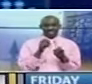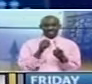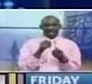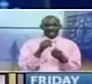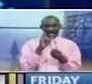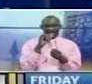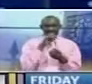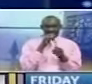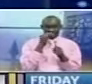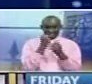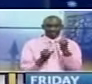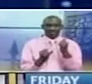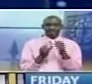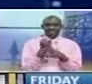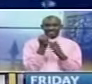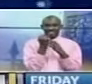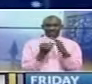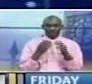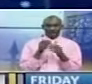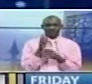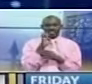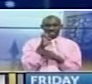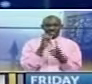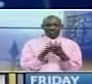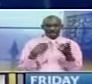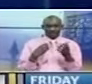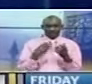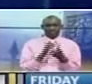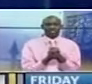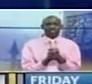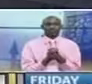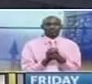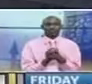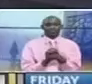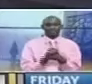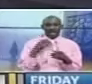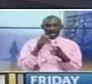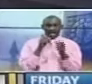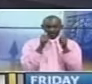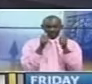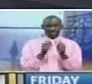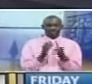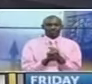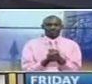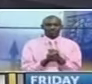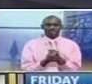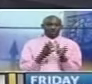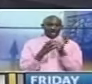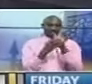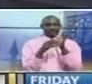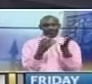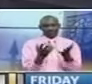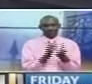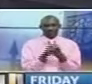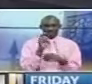I disappears and we have a pure vowel E. Okay. Advertisement. Advertisement. Correct. All right, I like that. Okay, so the